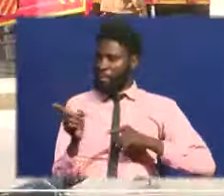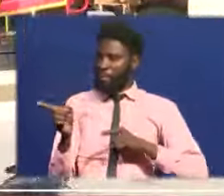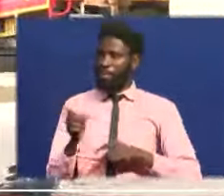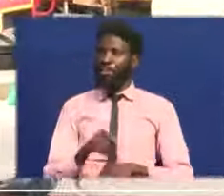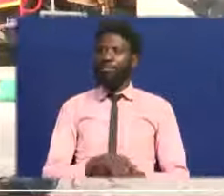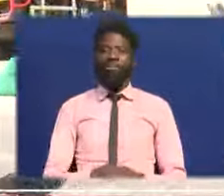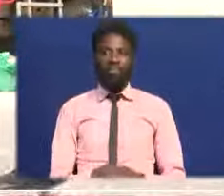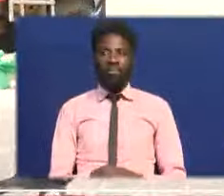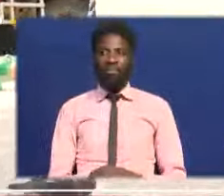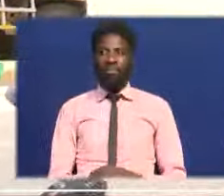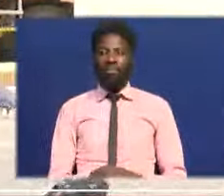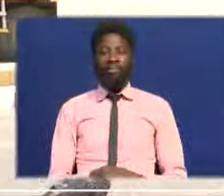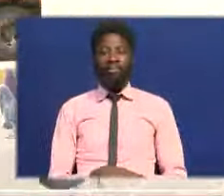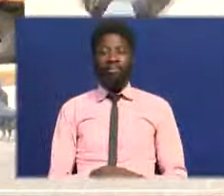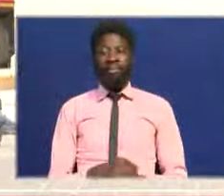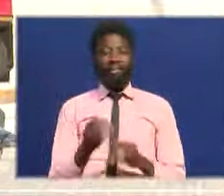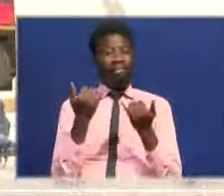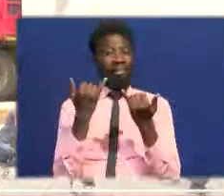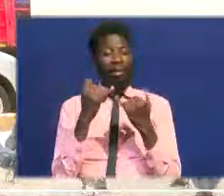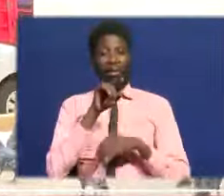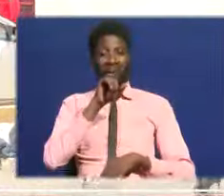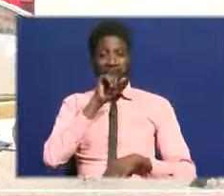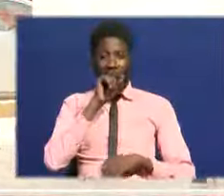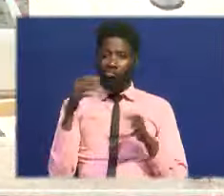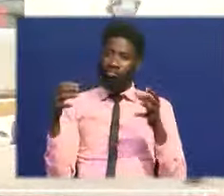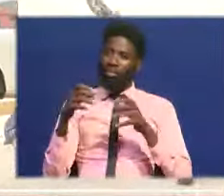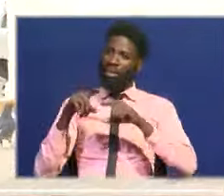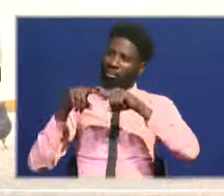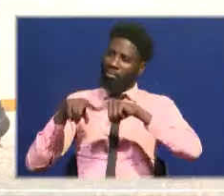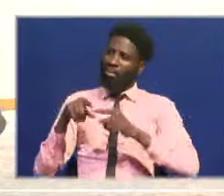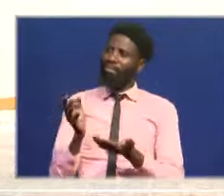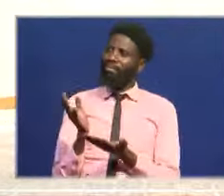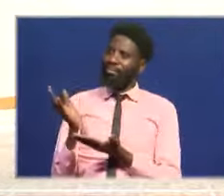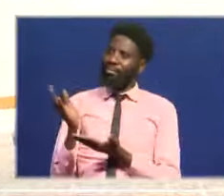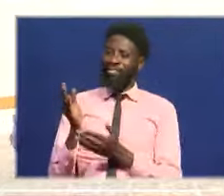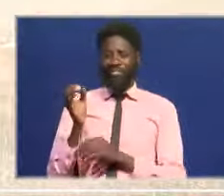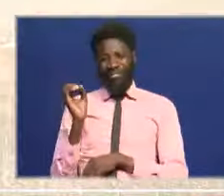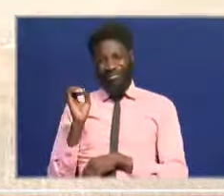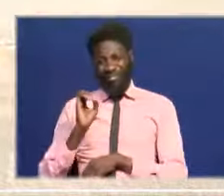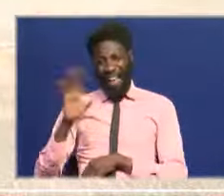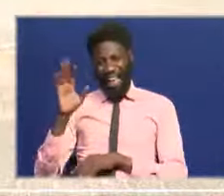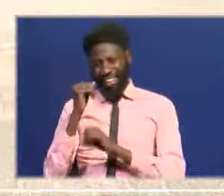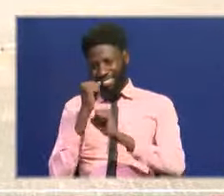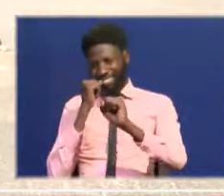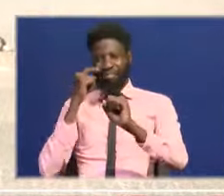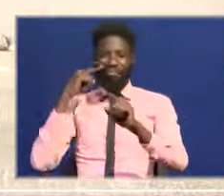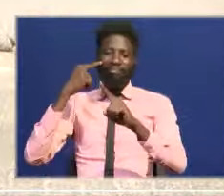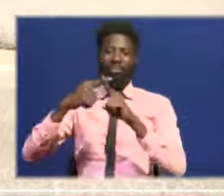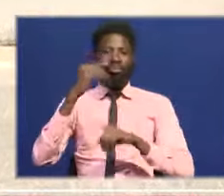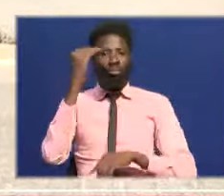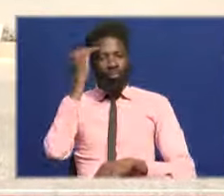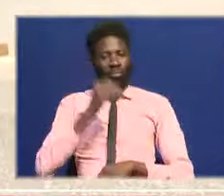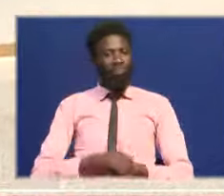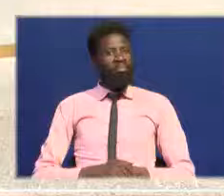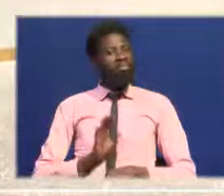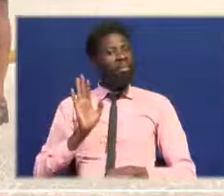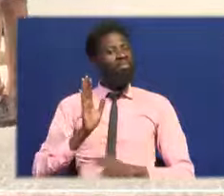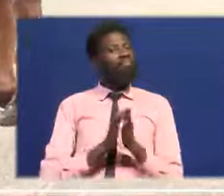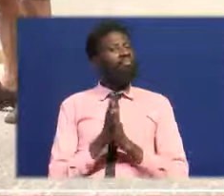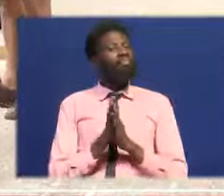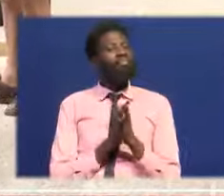A tradition that has seen the birds come to rely on him, and they are able to spot him from a distance. So what motivates him to feed the